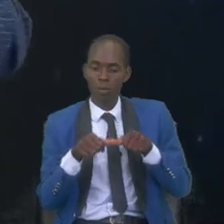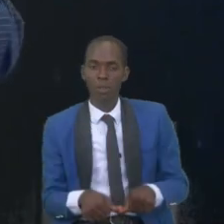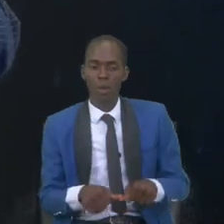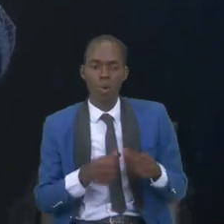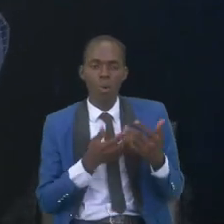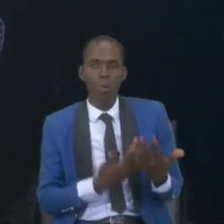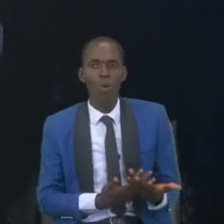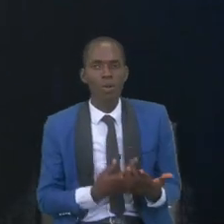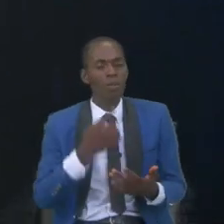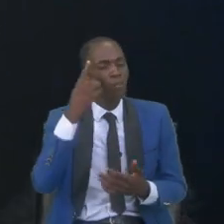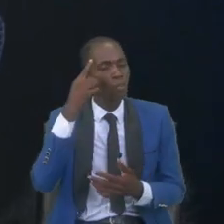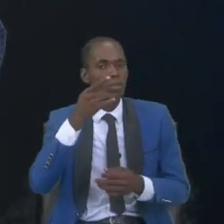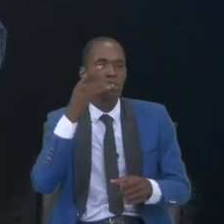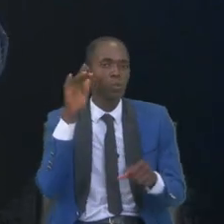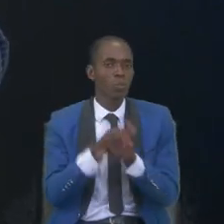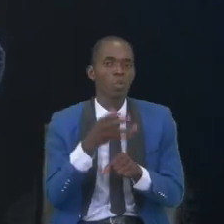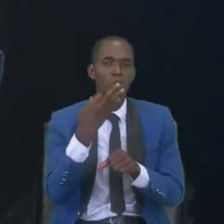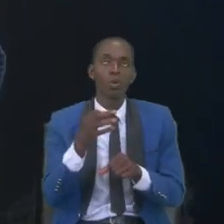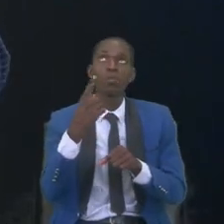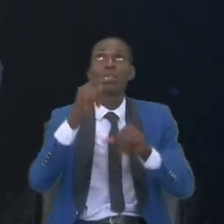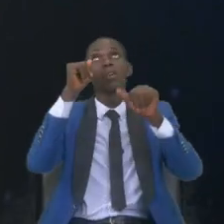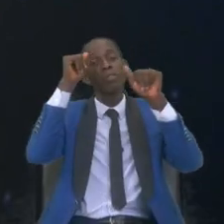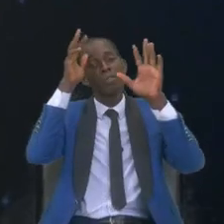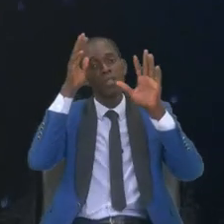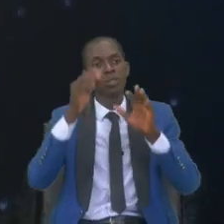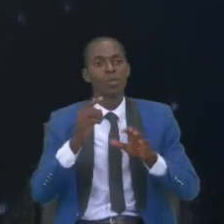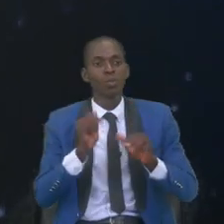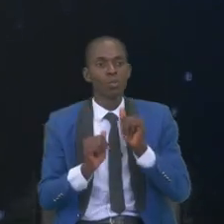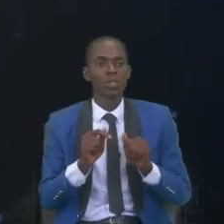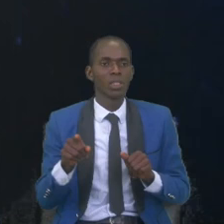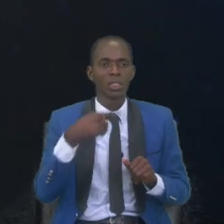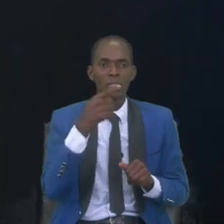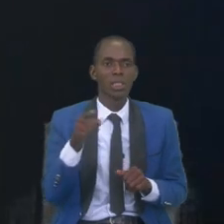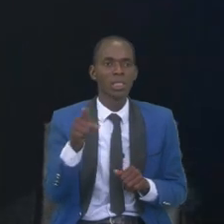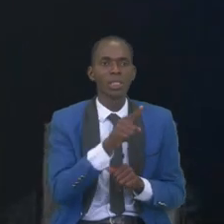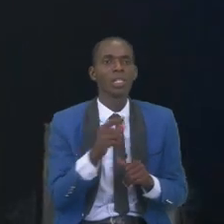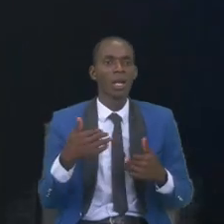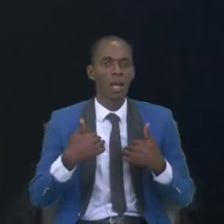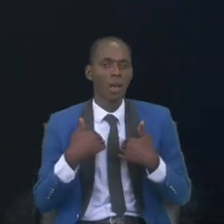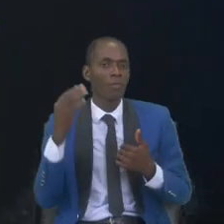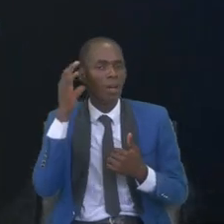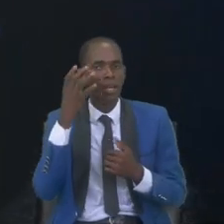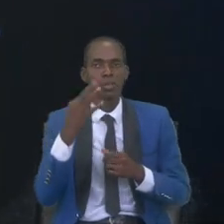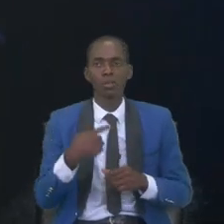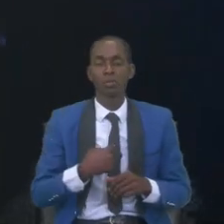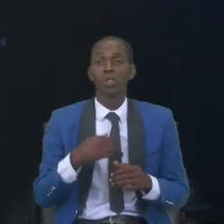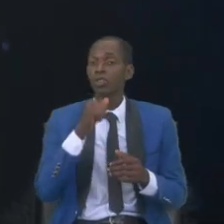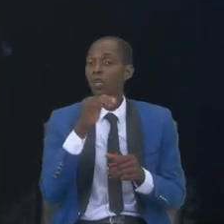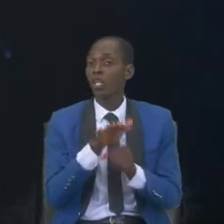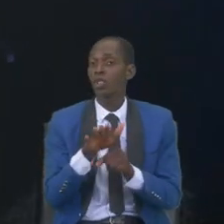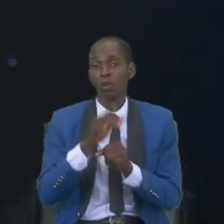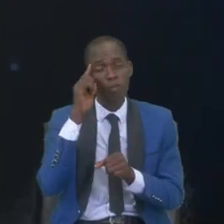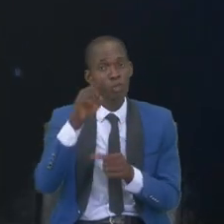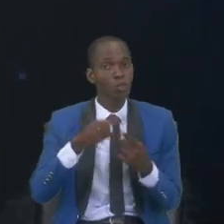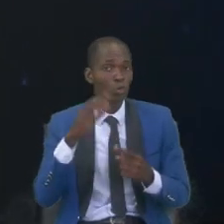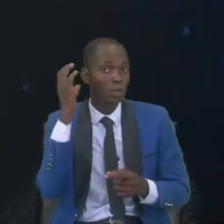the promise of the Father, which saith he, ye have heard of me. It's not enough to hear. We have heard